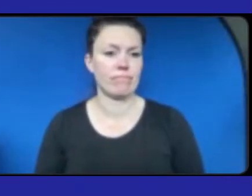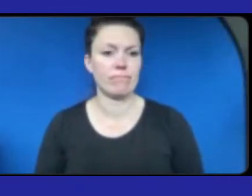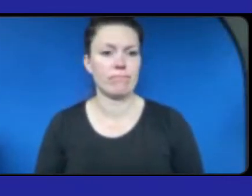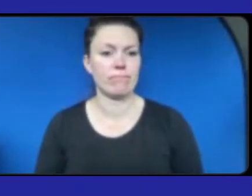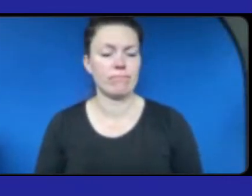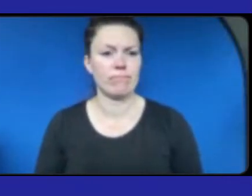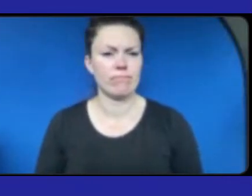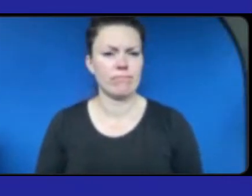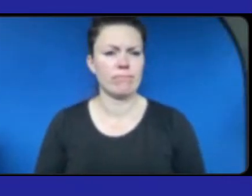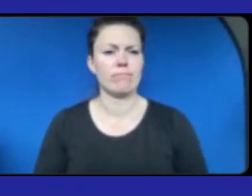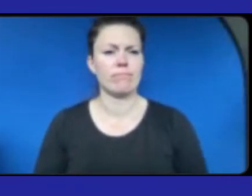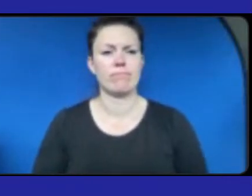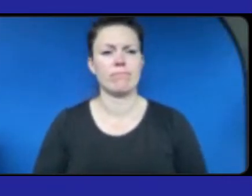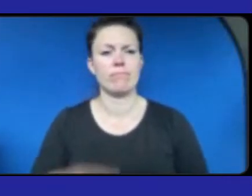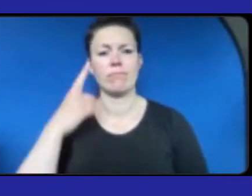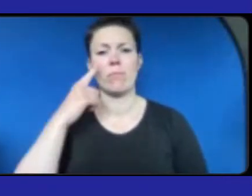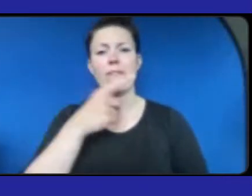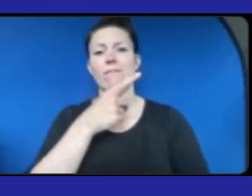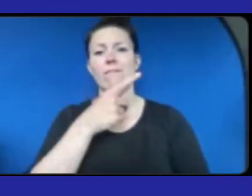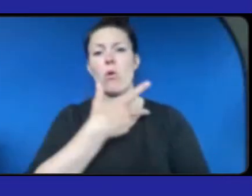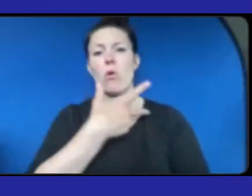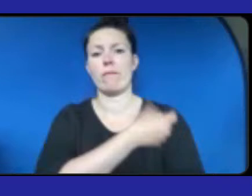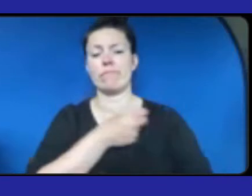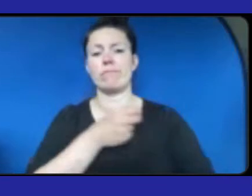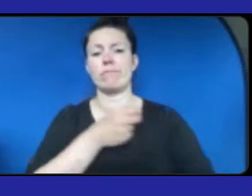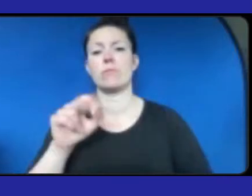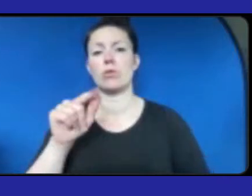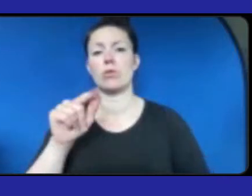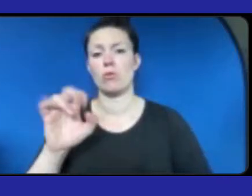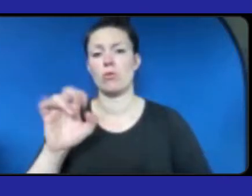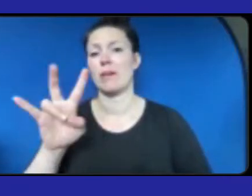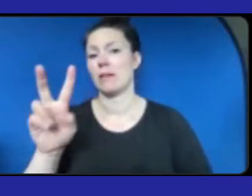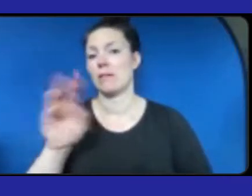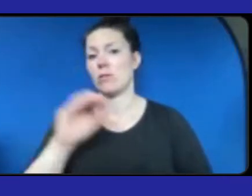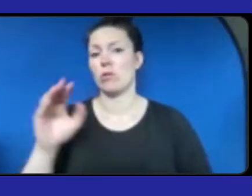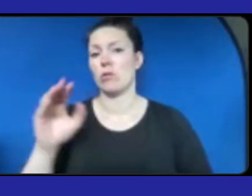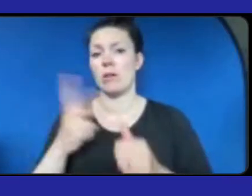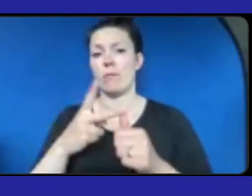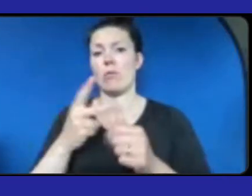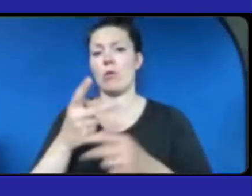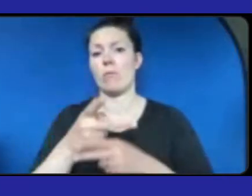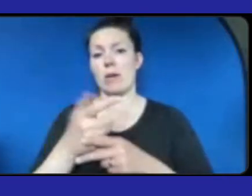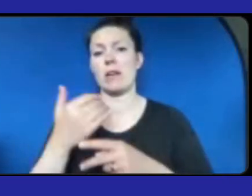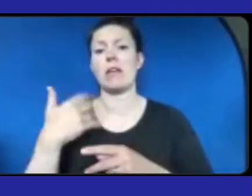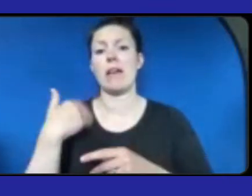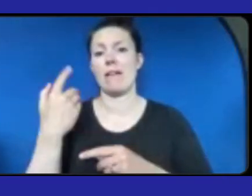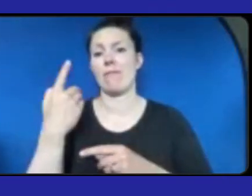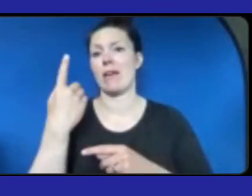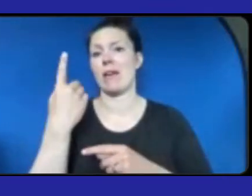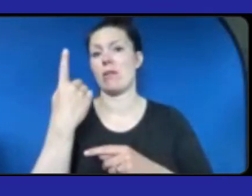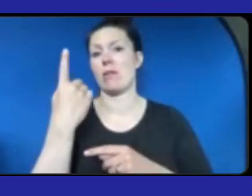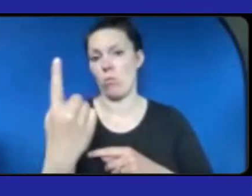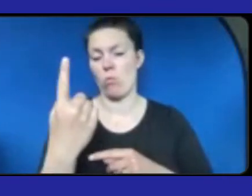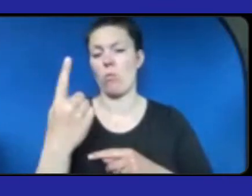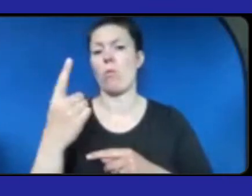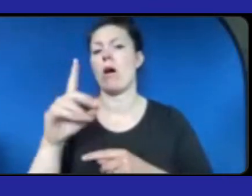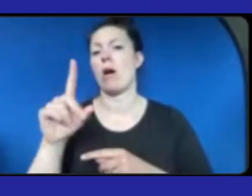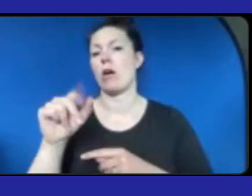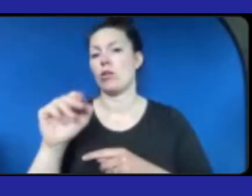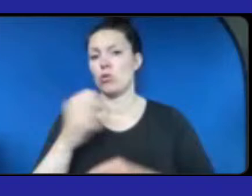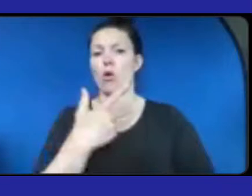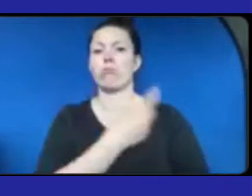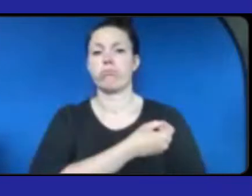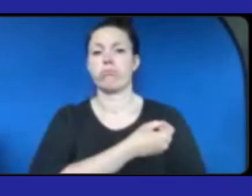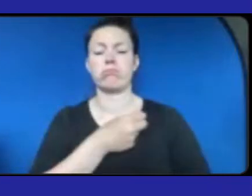And then for vaccination rates, 72% of our primary care patients have had at least 1 dose of the vaccine. You can see this